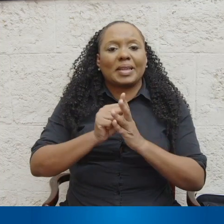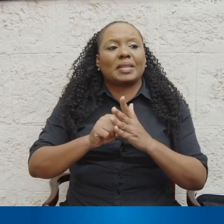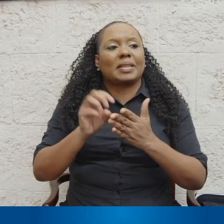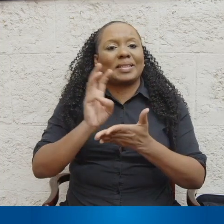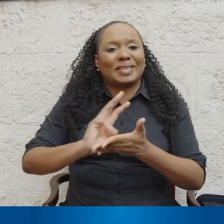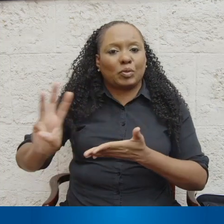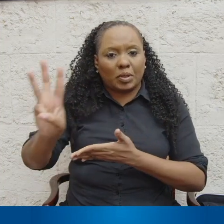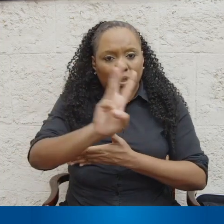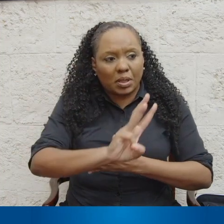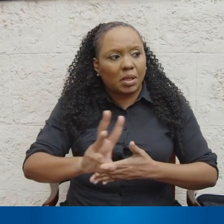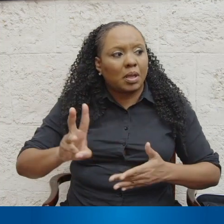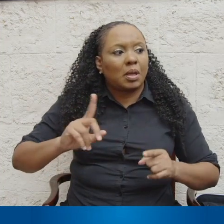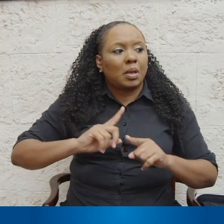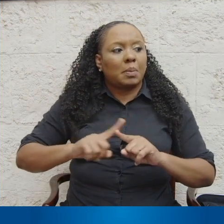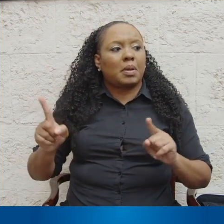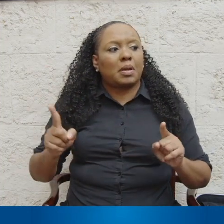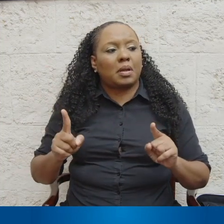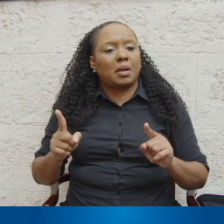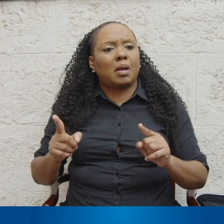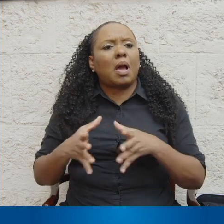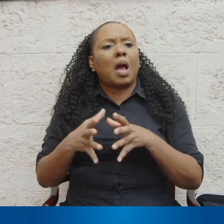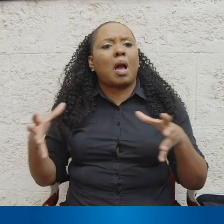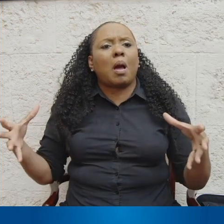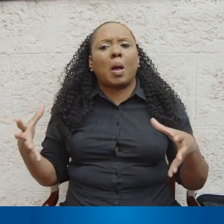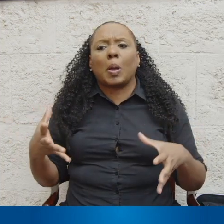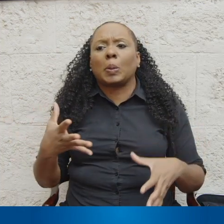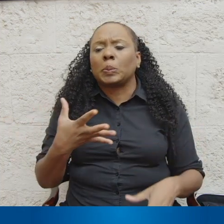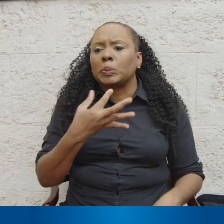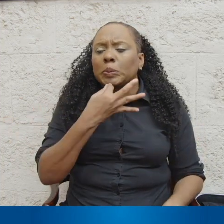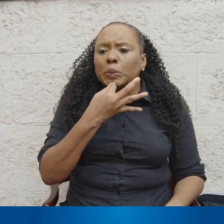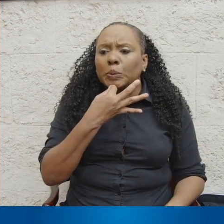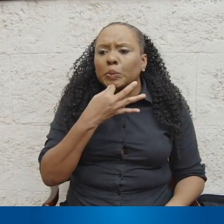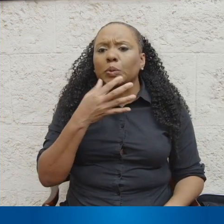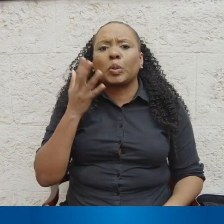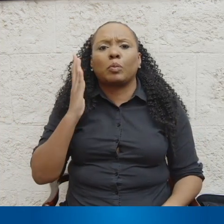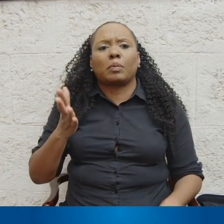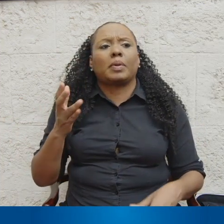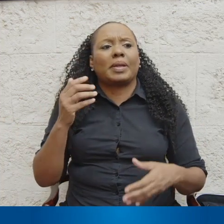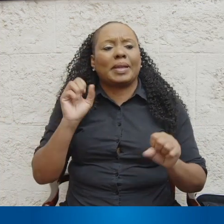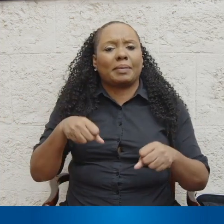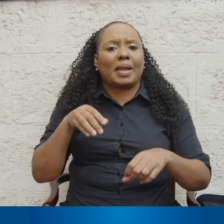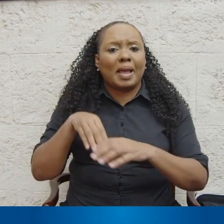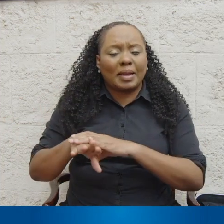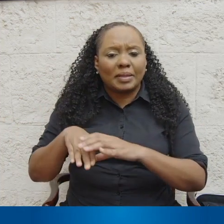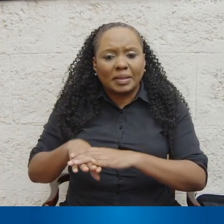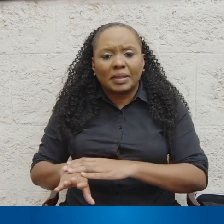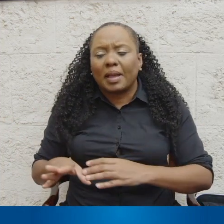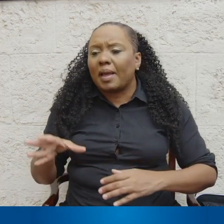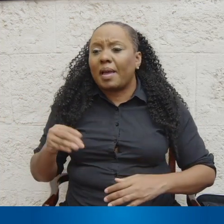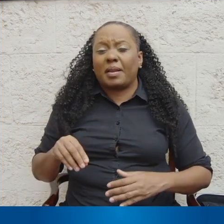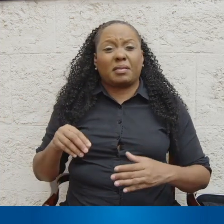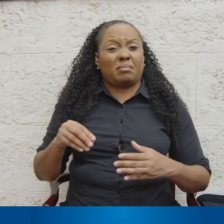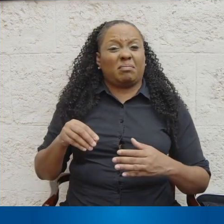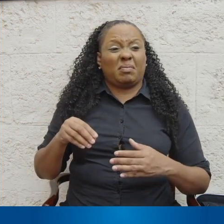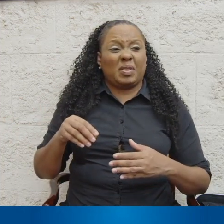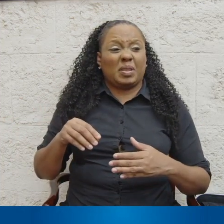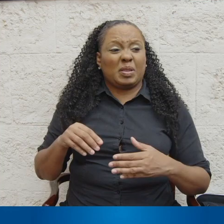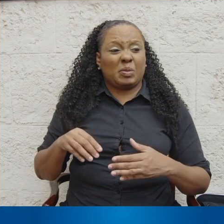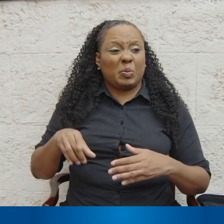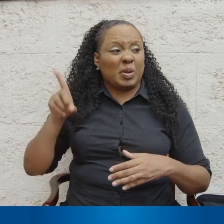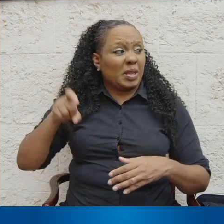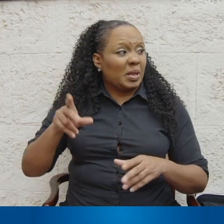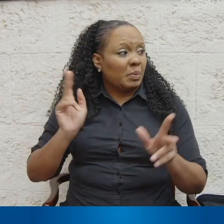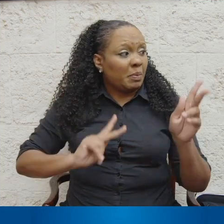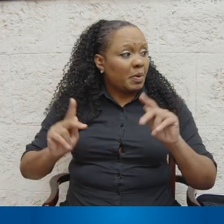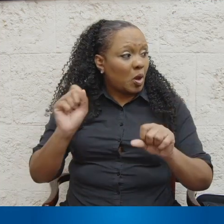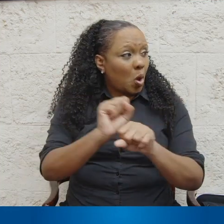People think that the average person will need workmen to be able to install them because it's not a complex thing to install. So what we